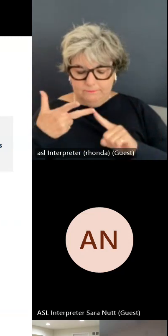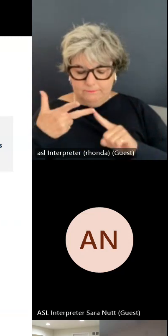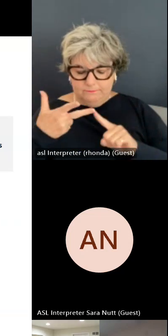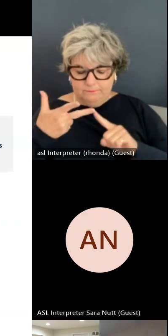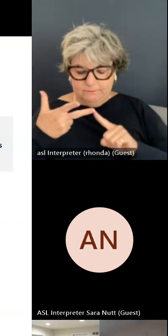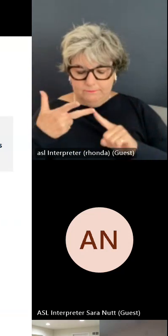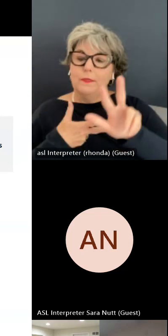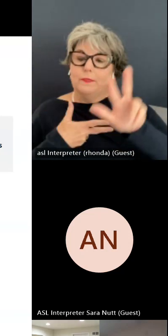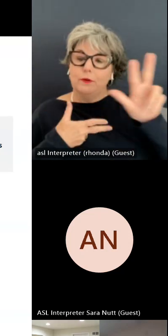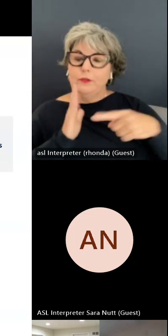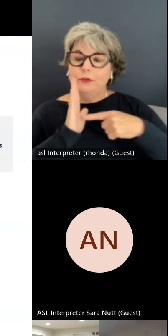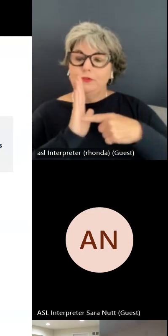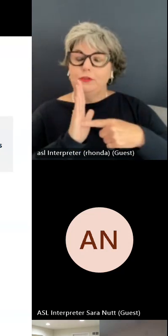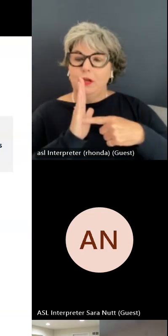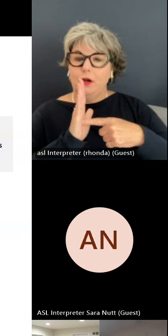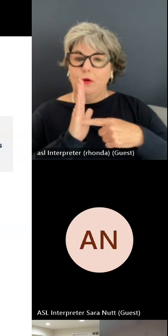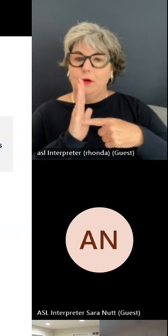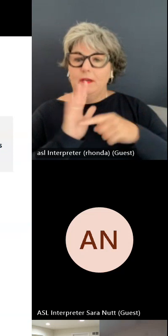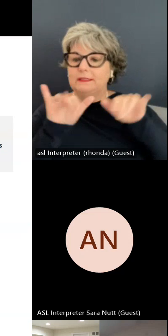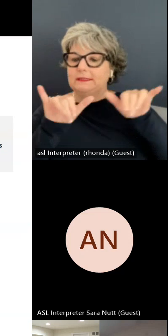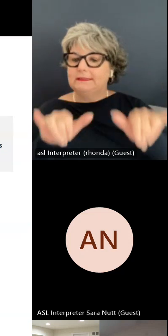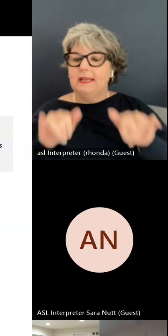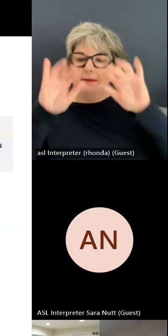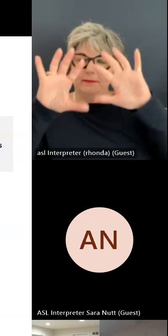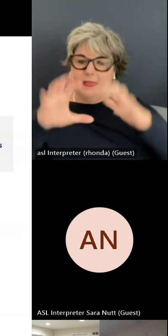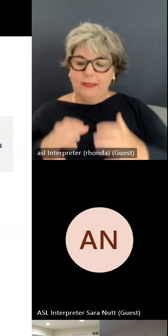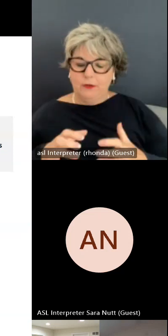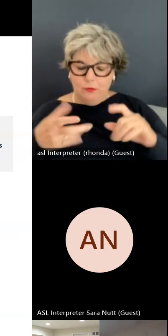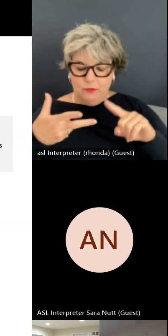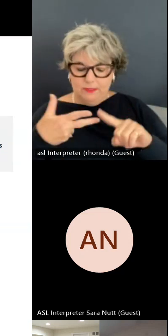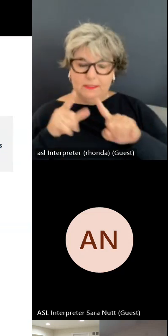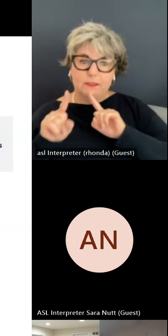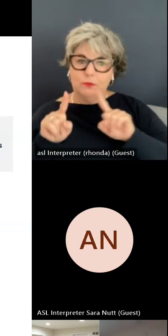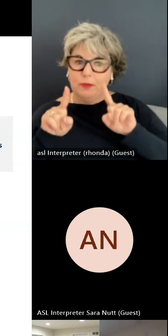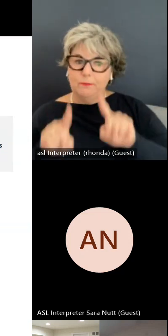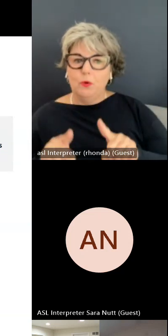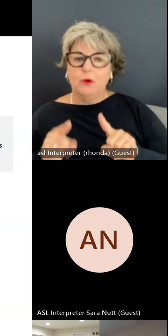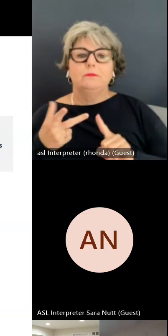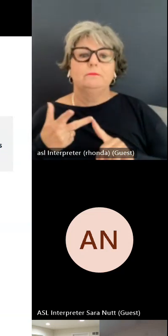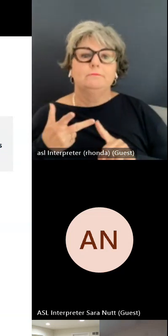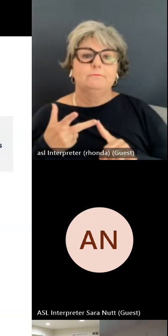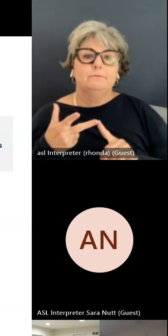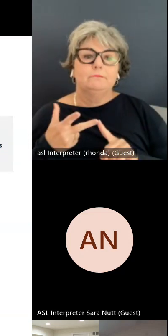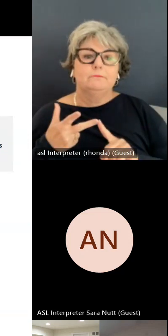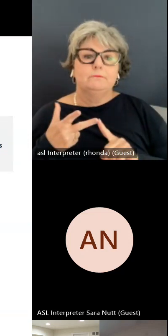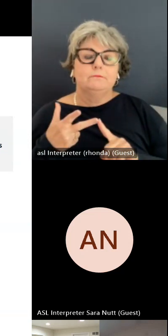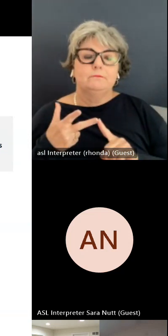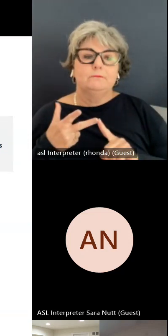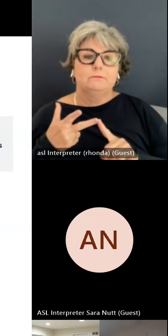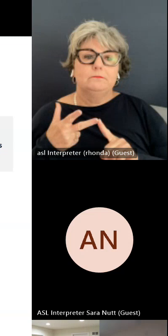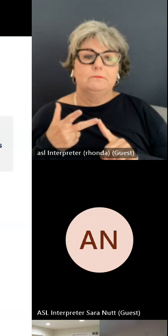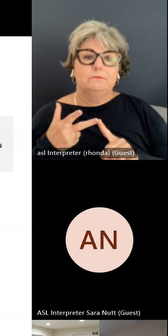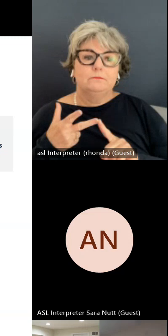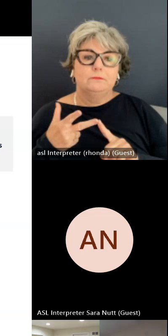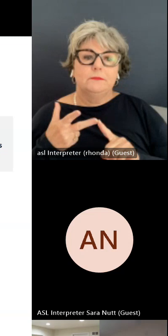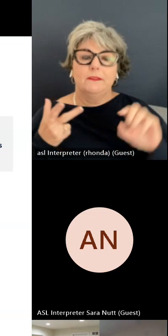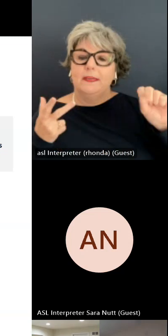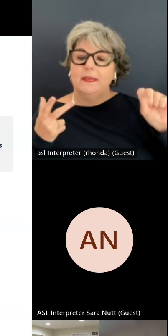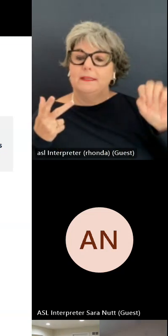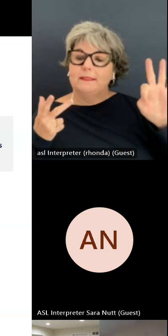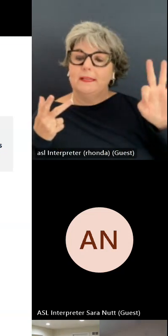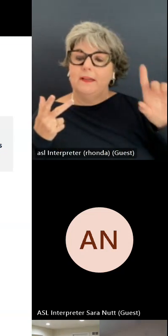you show your funds by these same categories in the report in this section of the SF